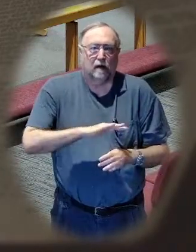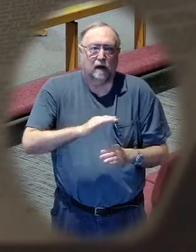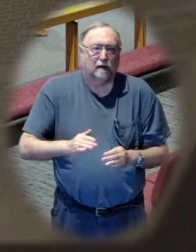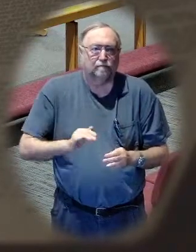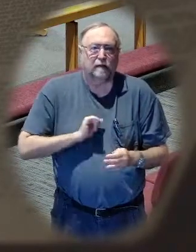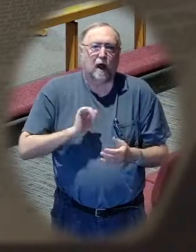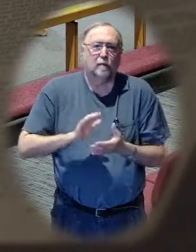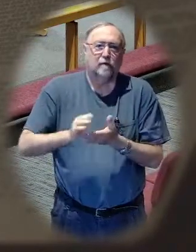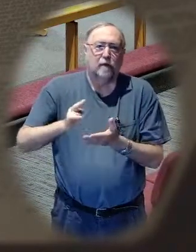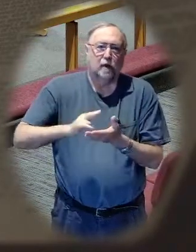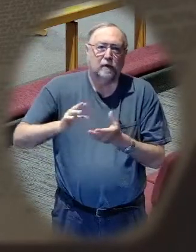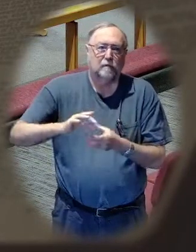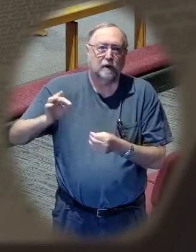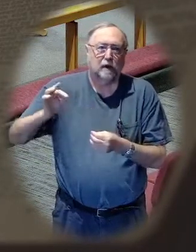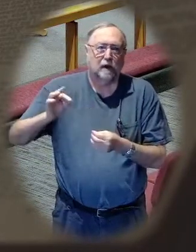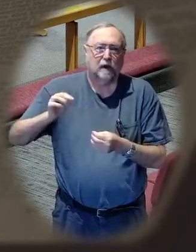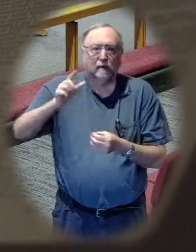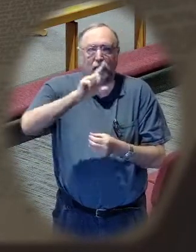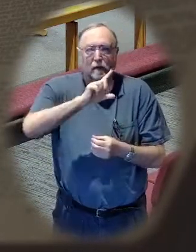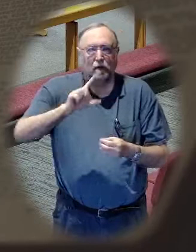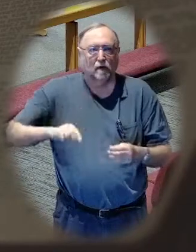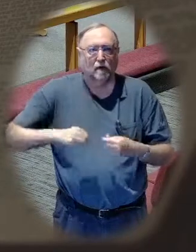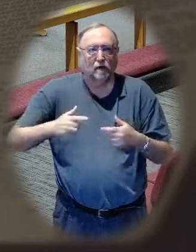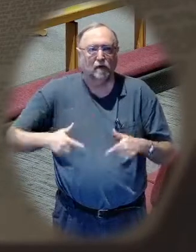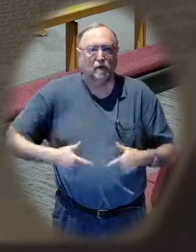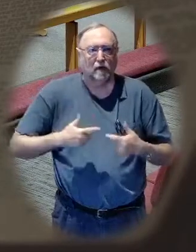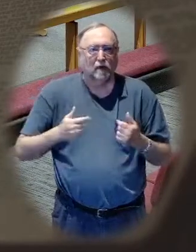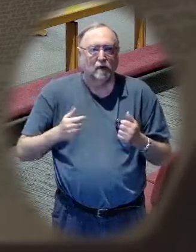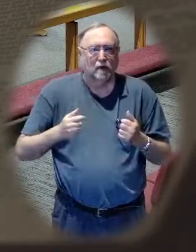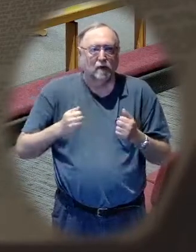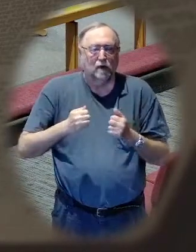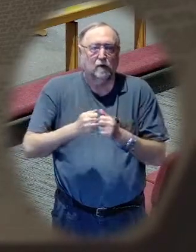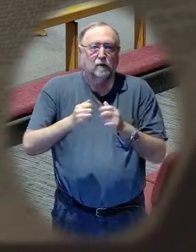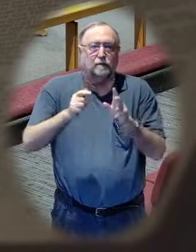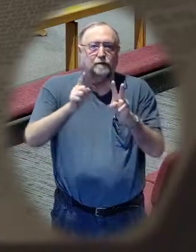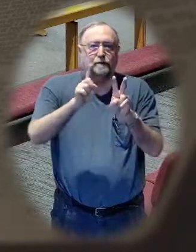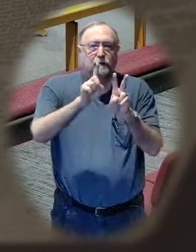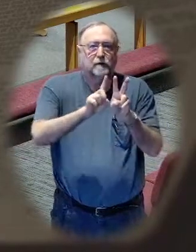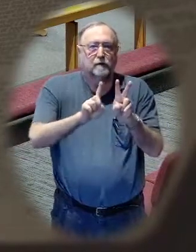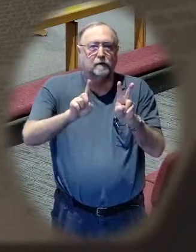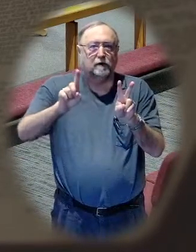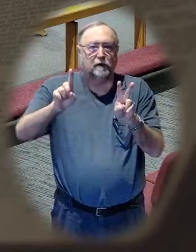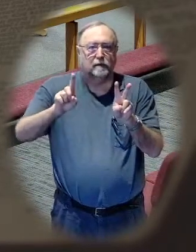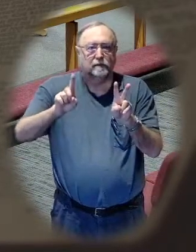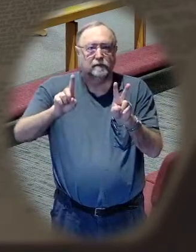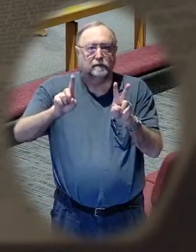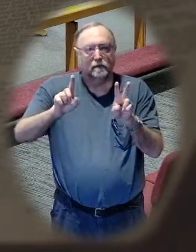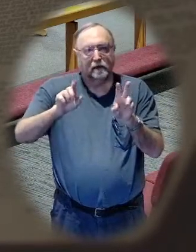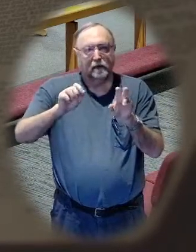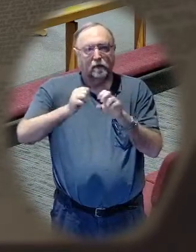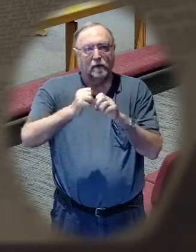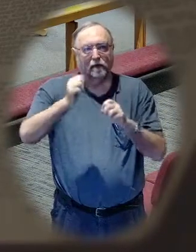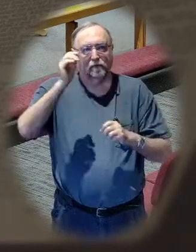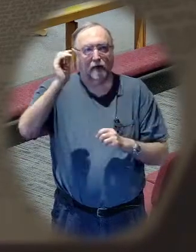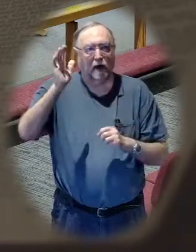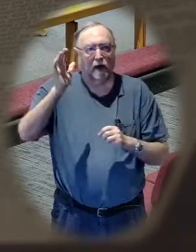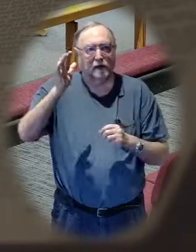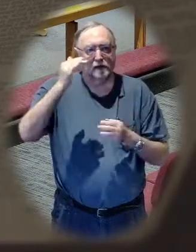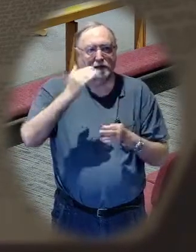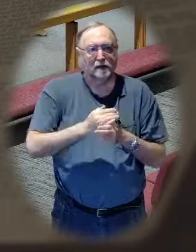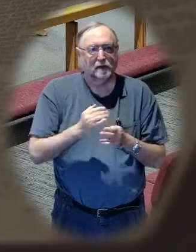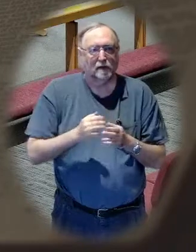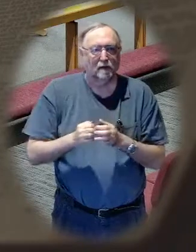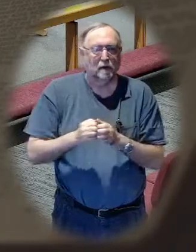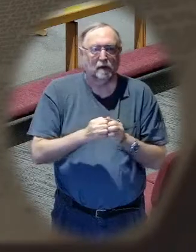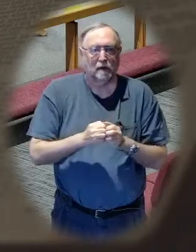Spirit, the Lord and giver of life, who proceeds from the Father and the Son, who with the Father and the Son together